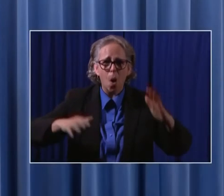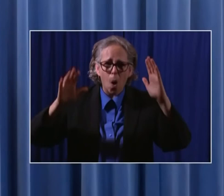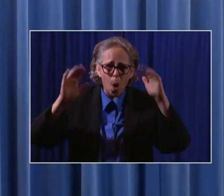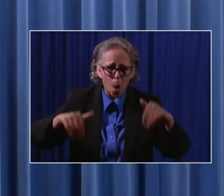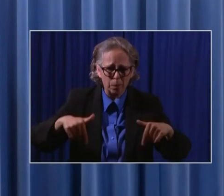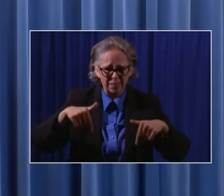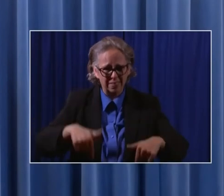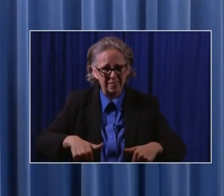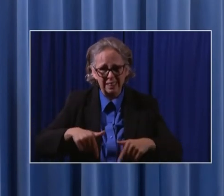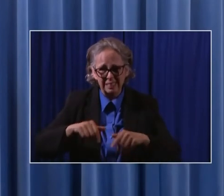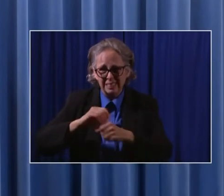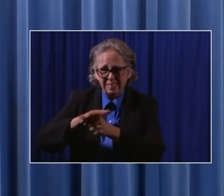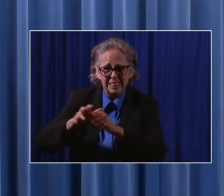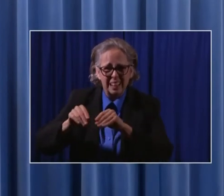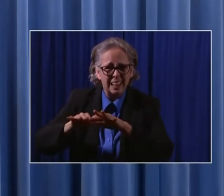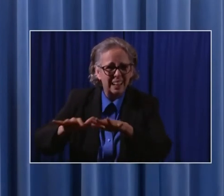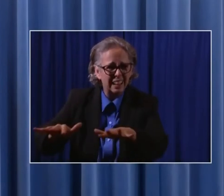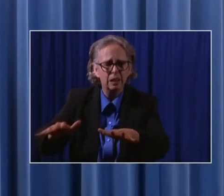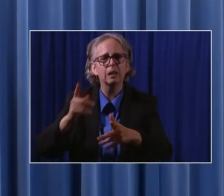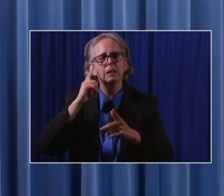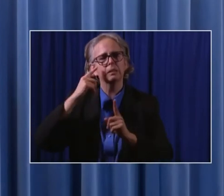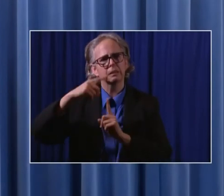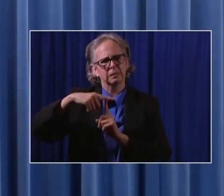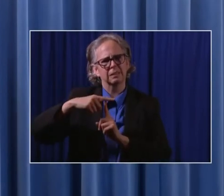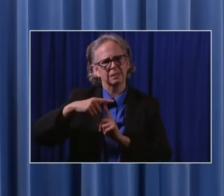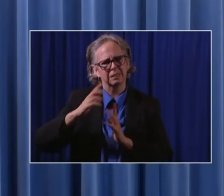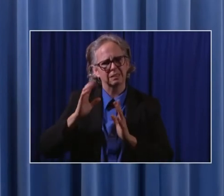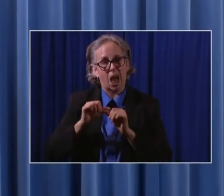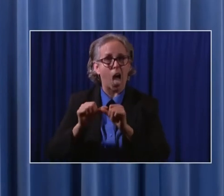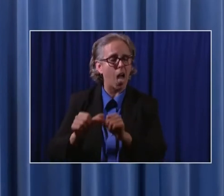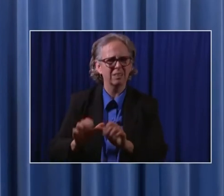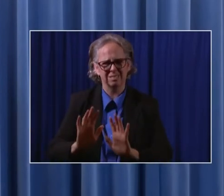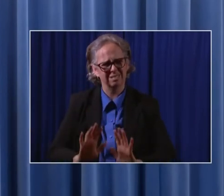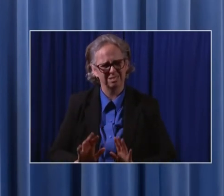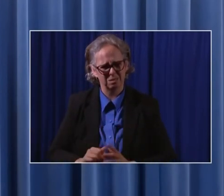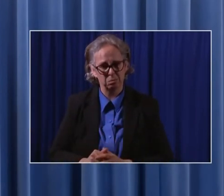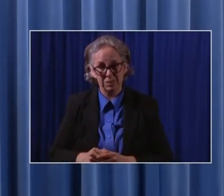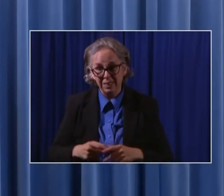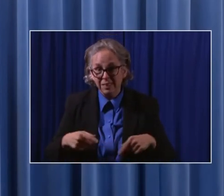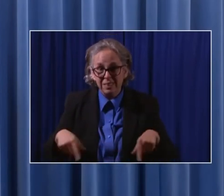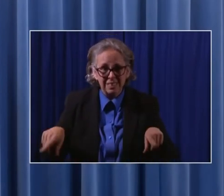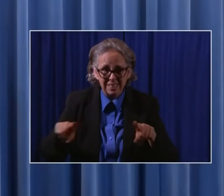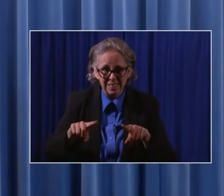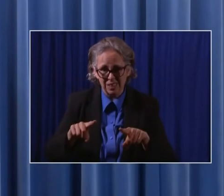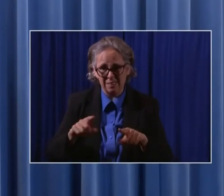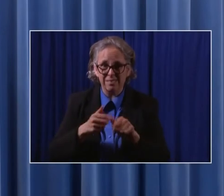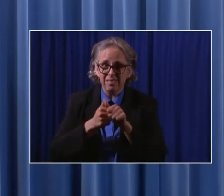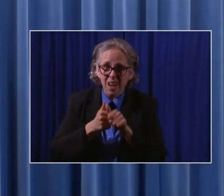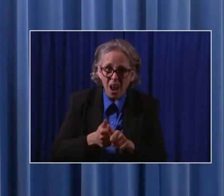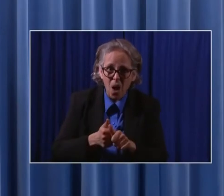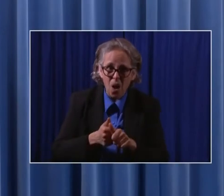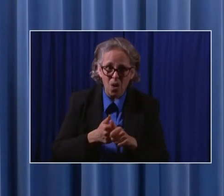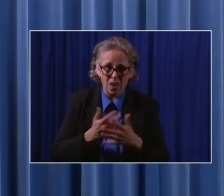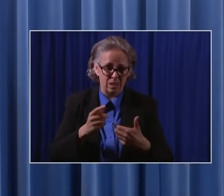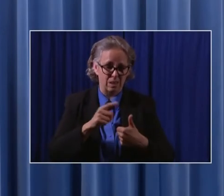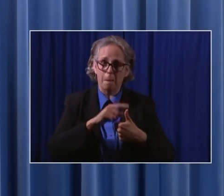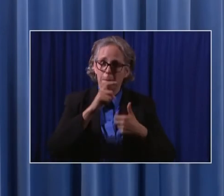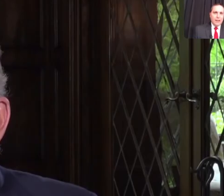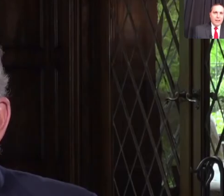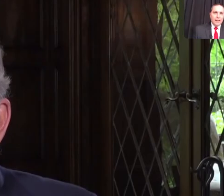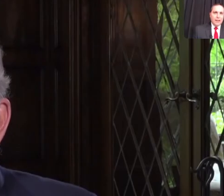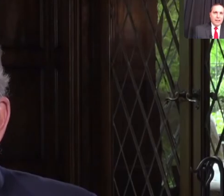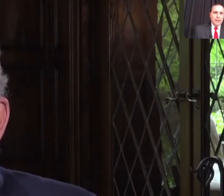including engaging in a pattern of corrupt activity, complicity, terrorism, making terroristic threats, inducing panic, conspiracy, bribery, and